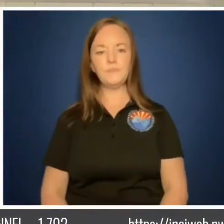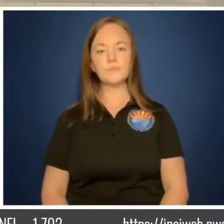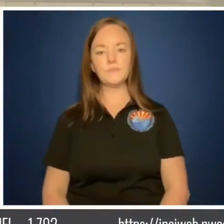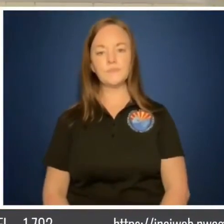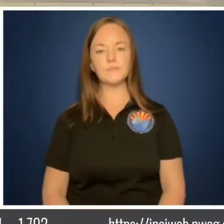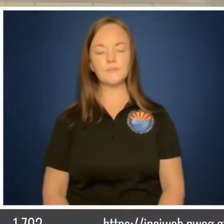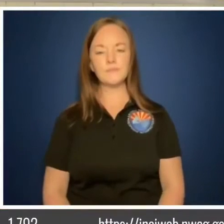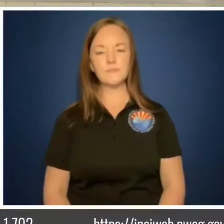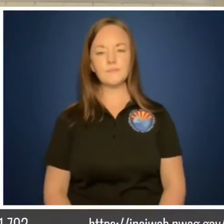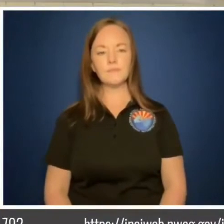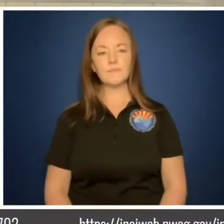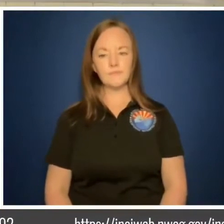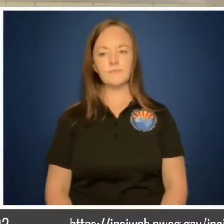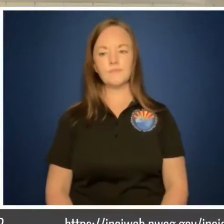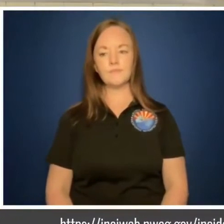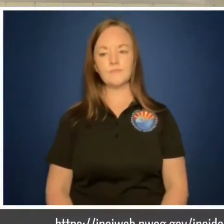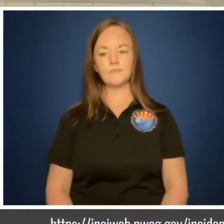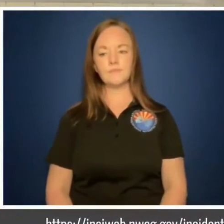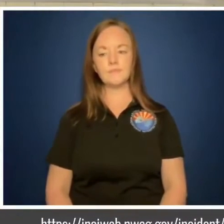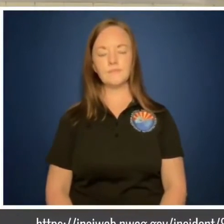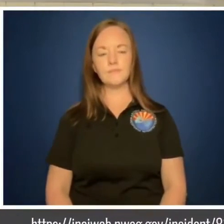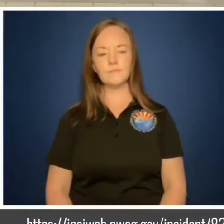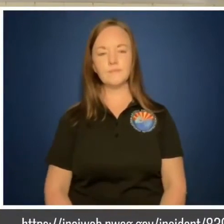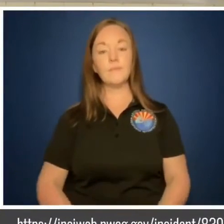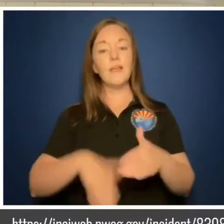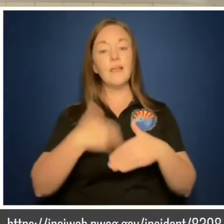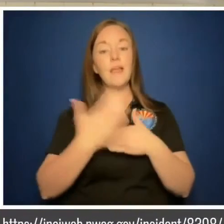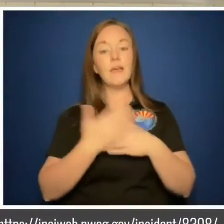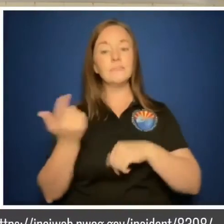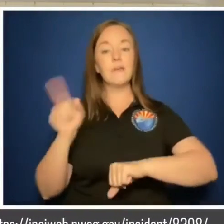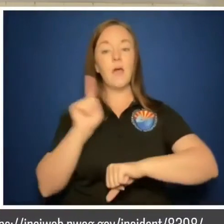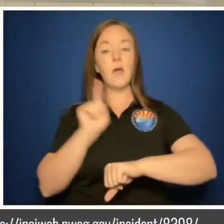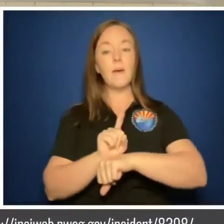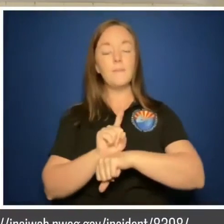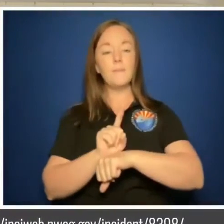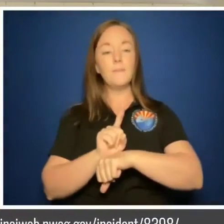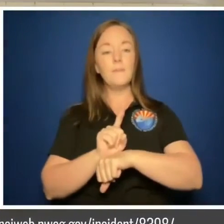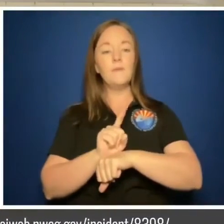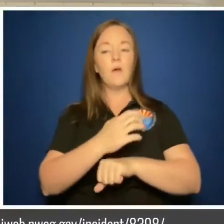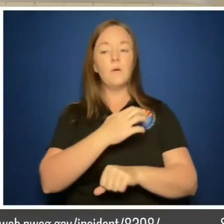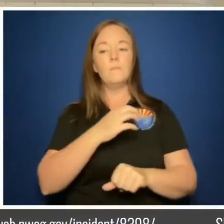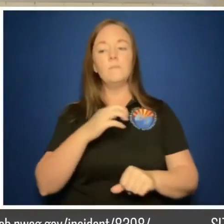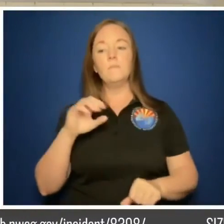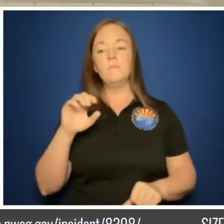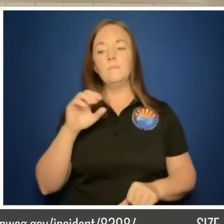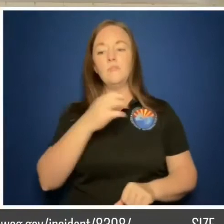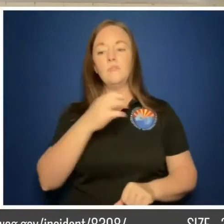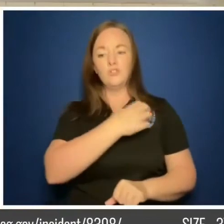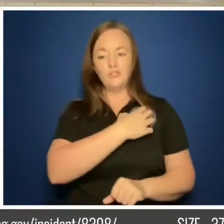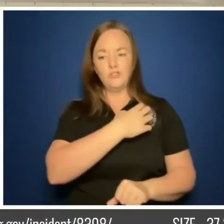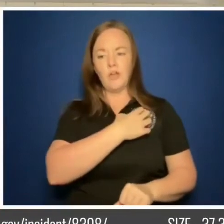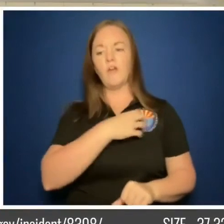Thank you, Lieutenant. Next up, we're going to bring back from El Dorado County Sheriff's Office, Sergeant Alex Sorey.